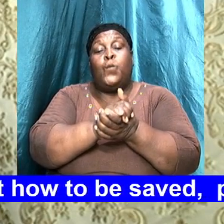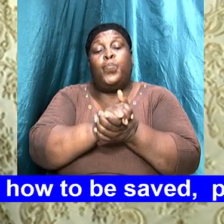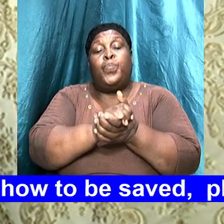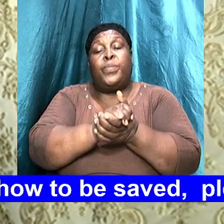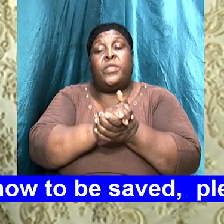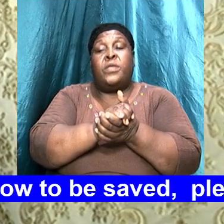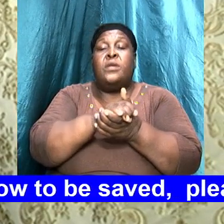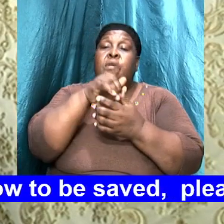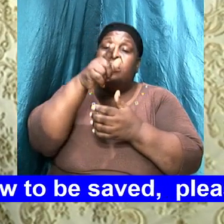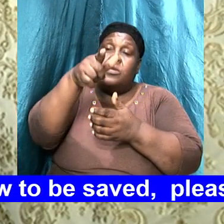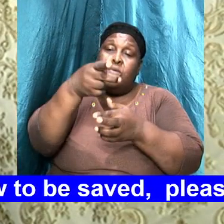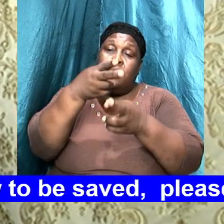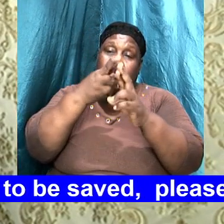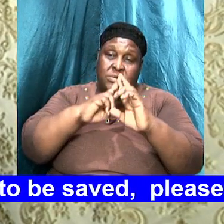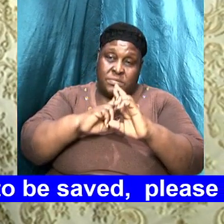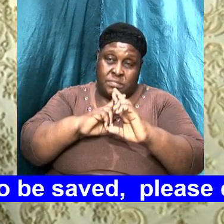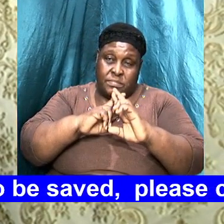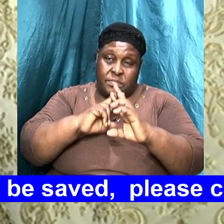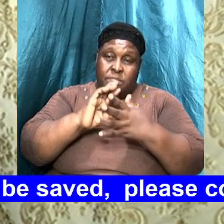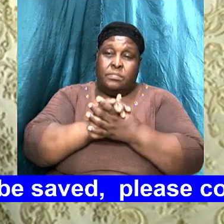and you will receive